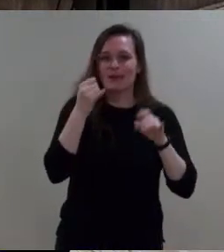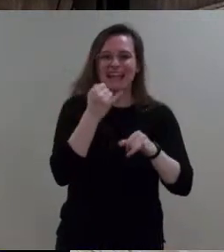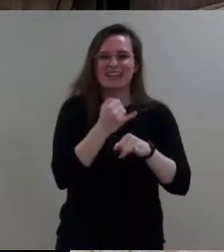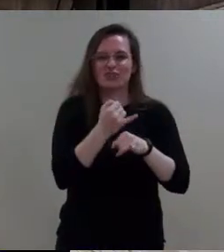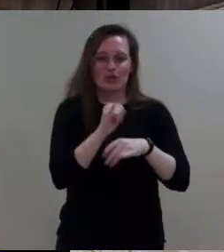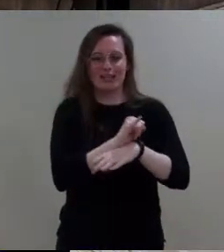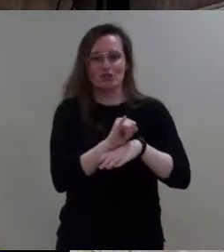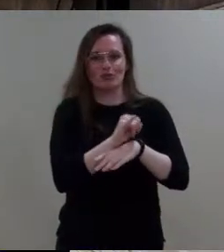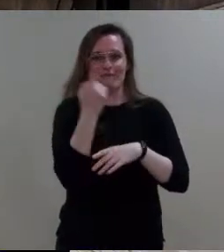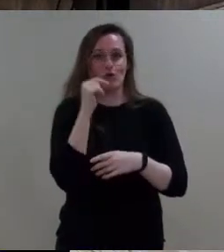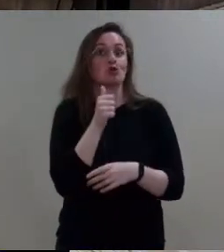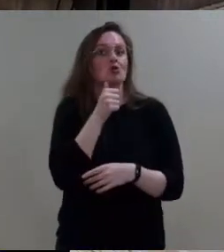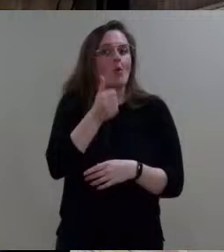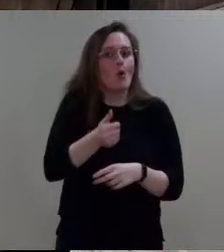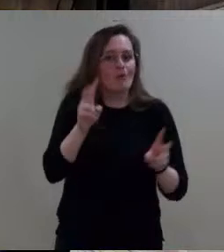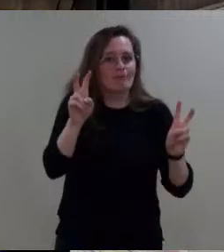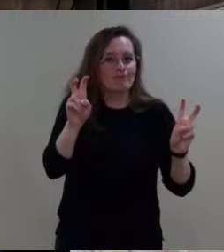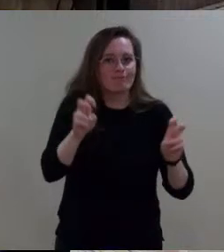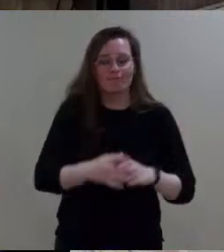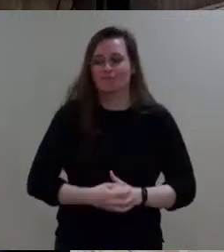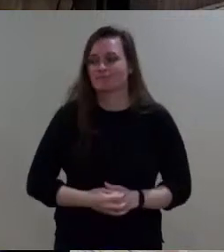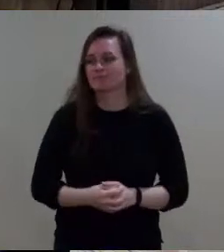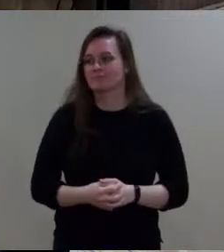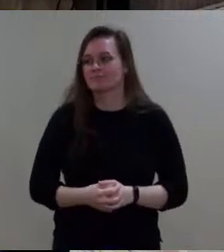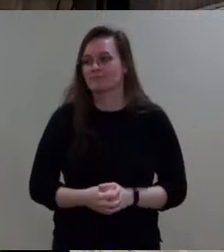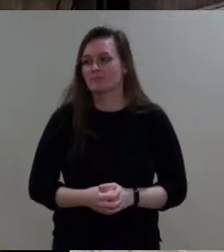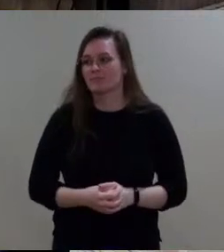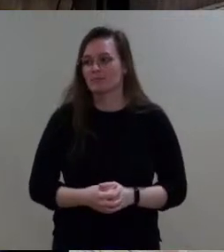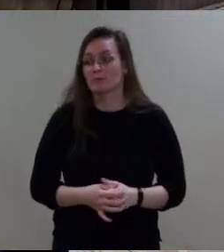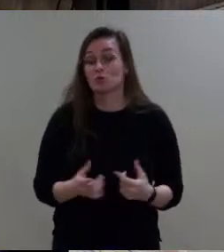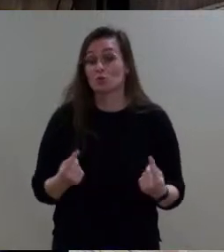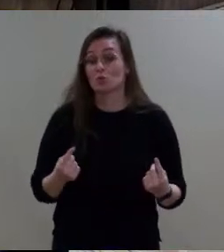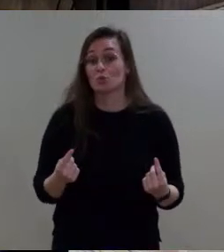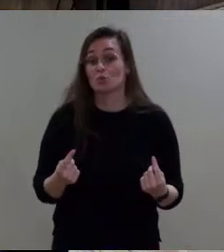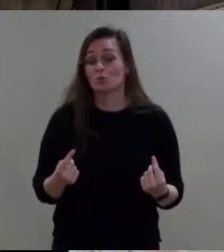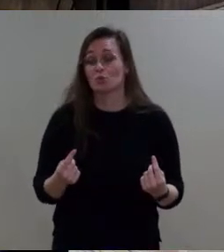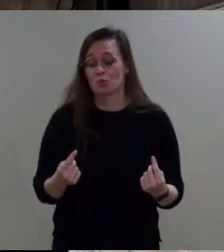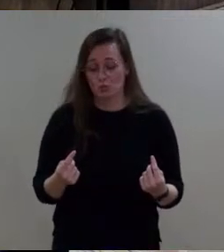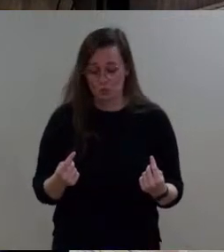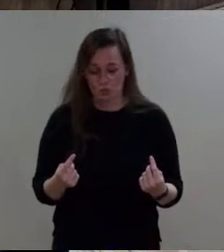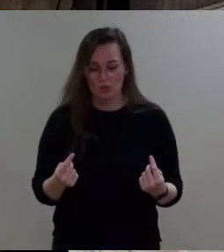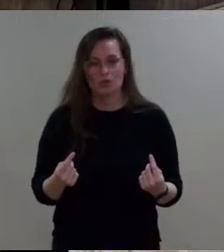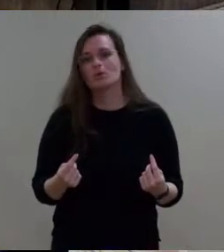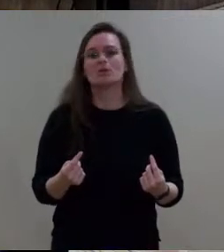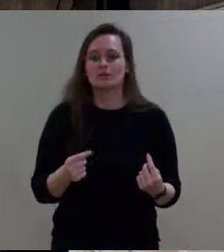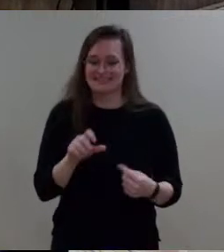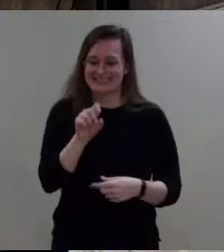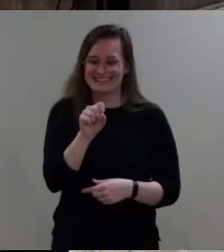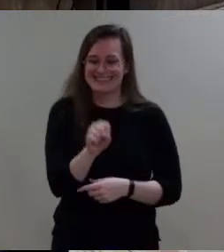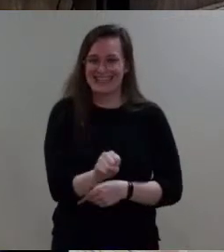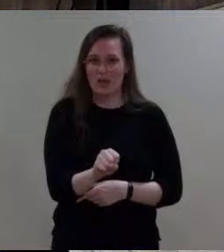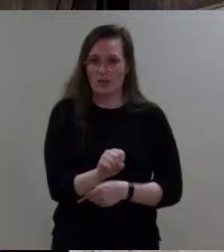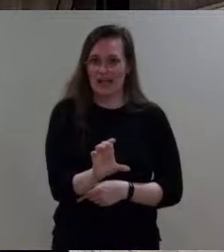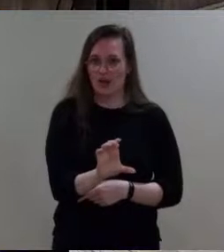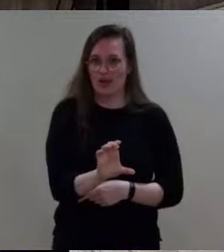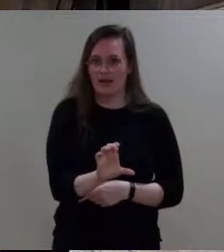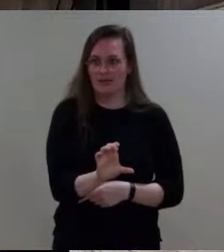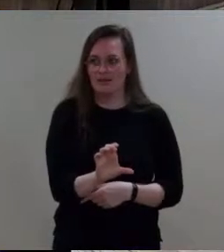is South Carolina, they would send one of their artists to